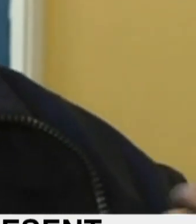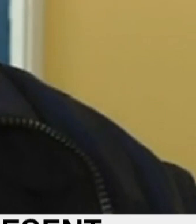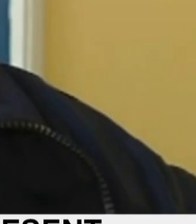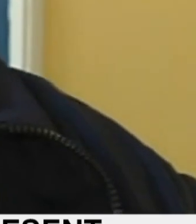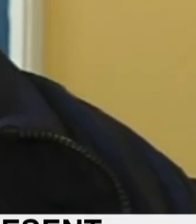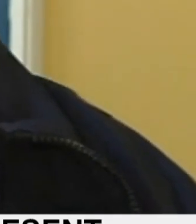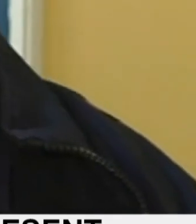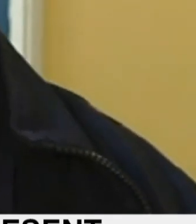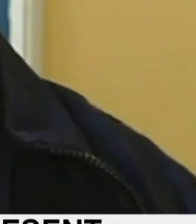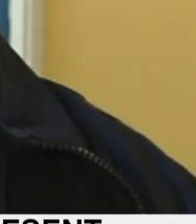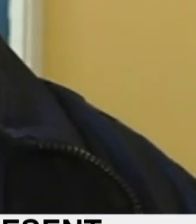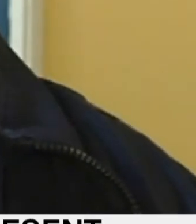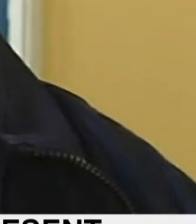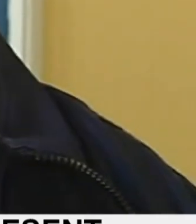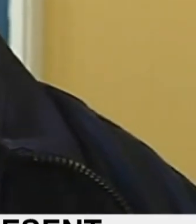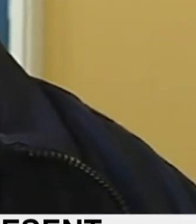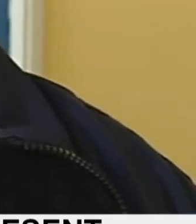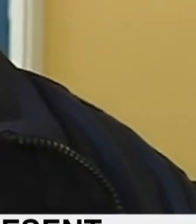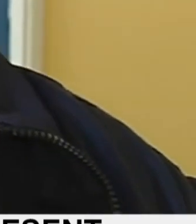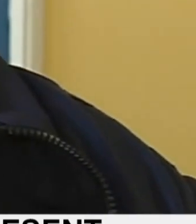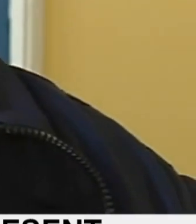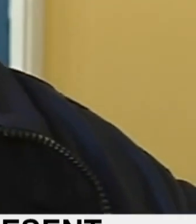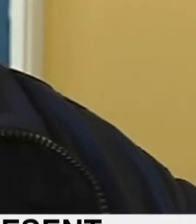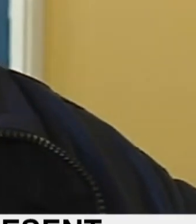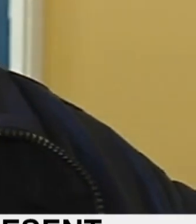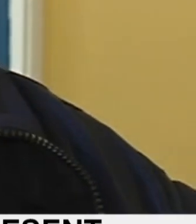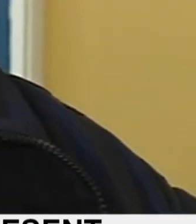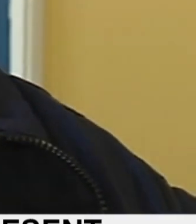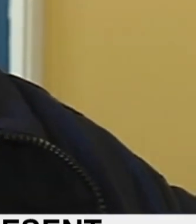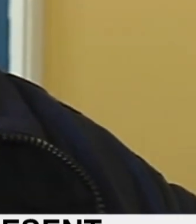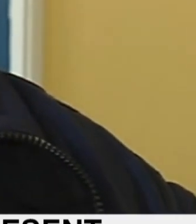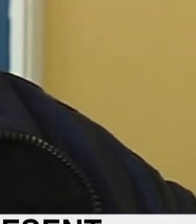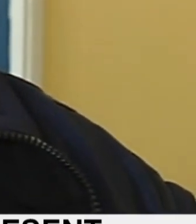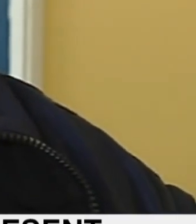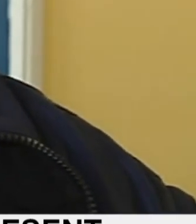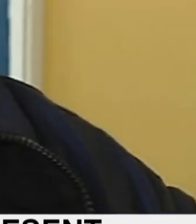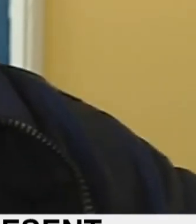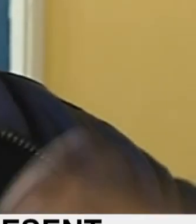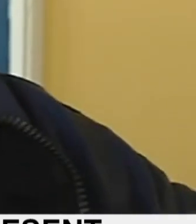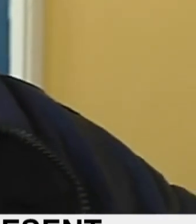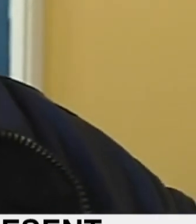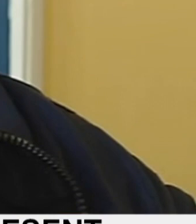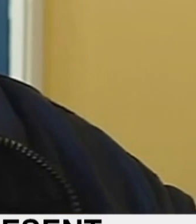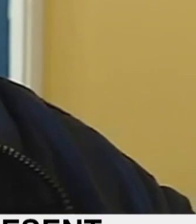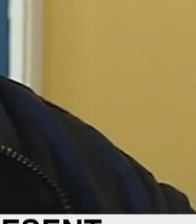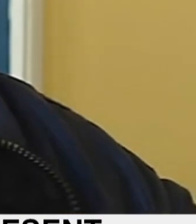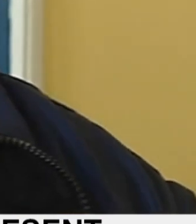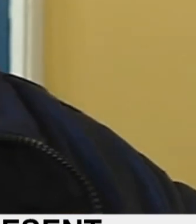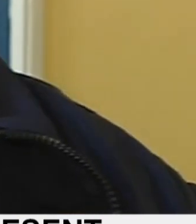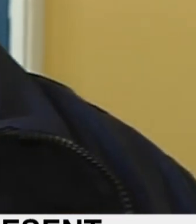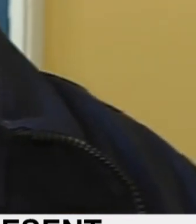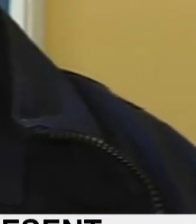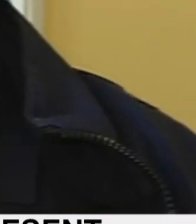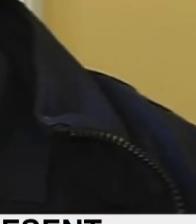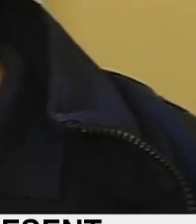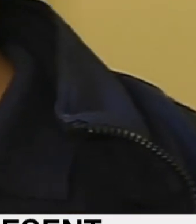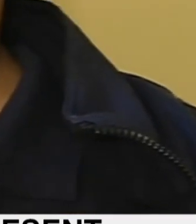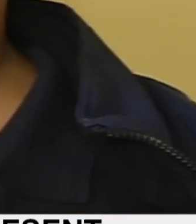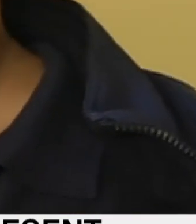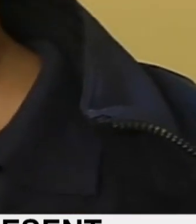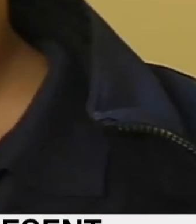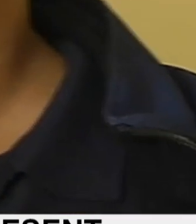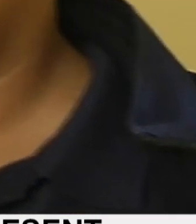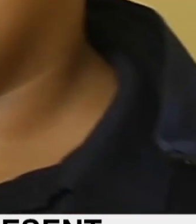that's part of this team that's going abroad. So I believe we are moving in the right direction.